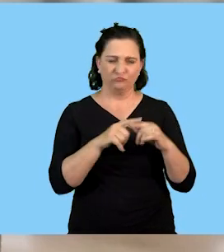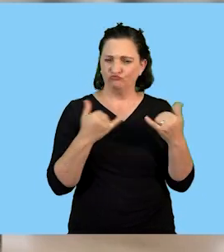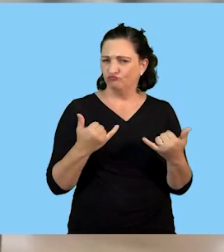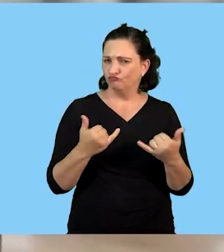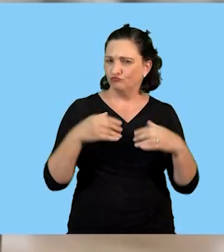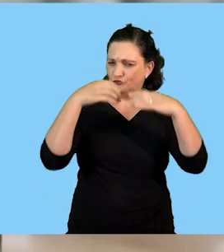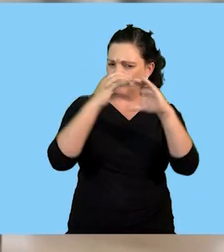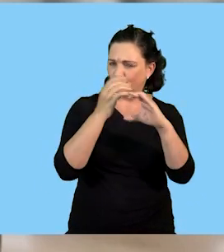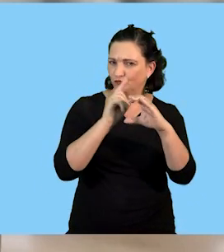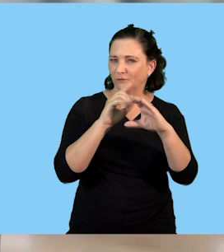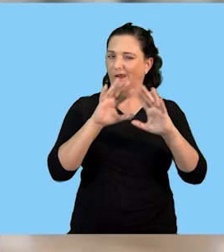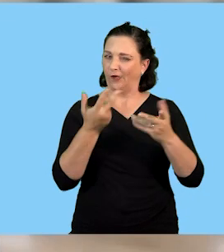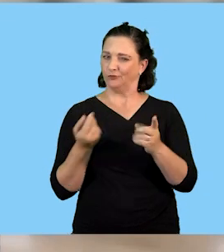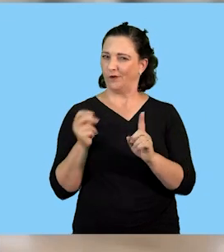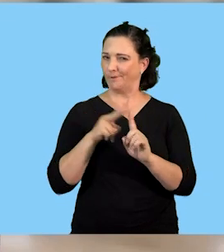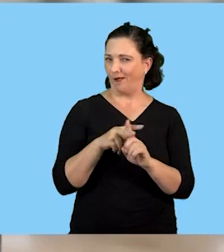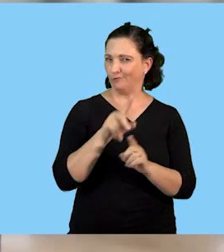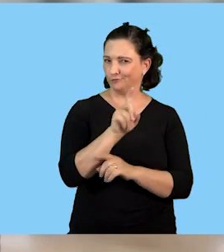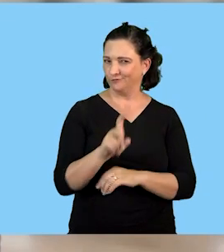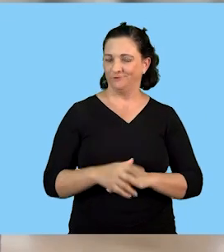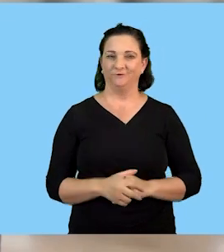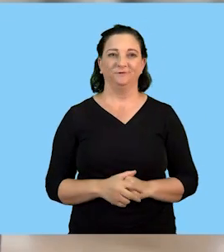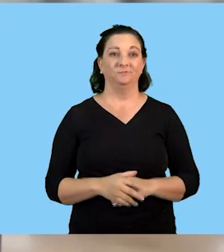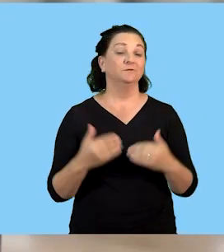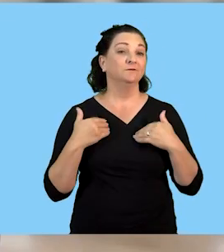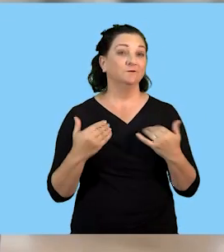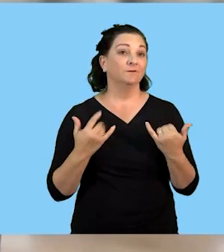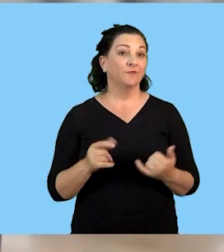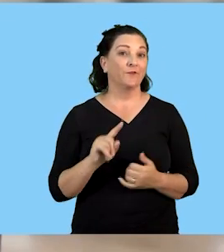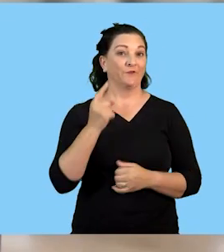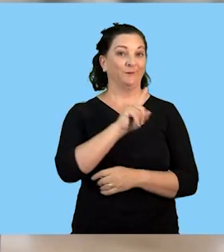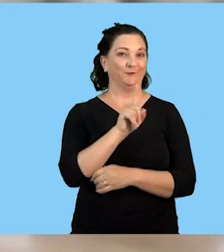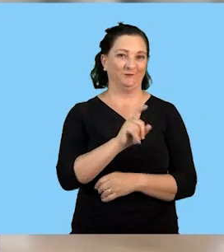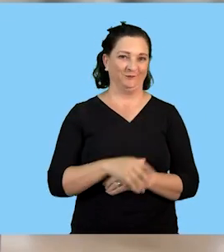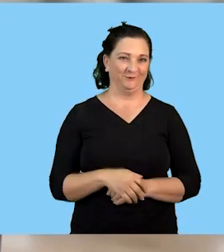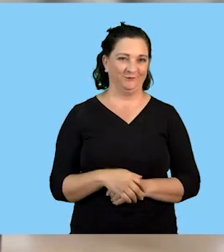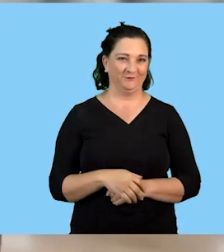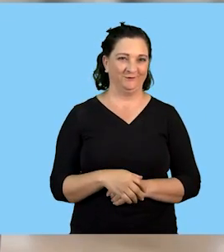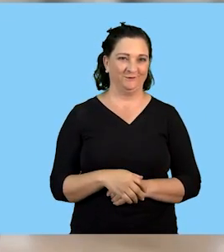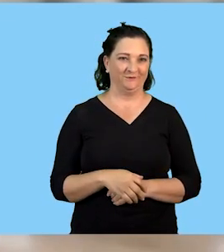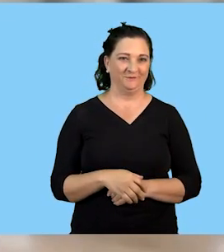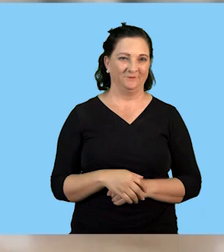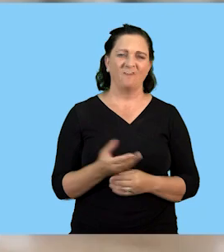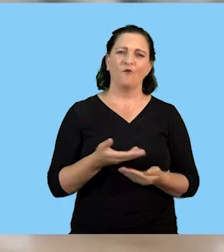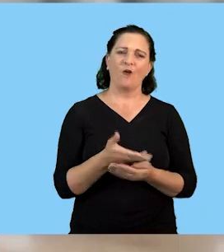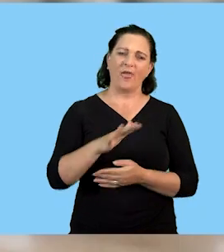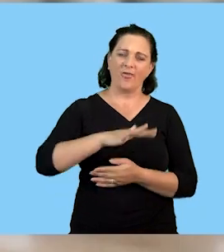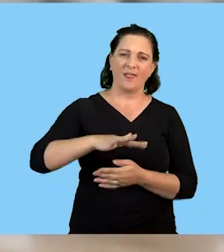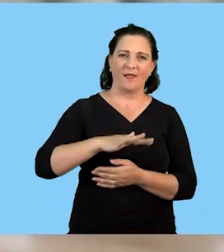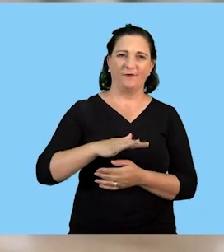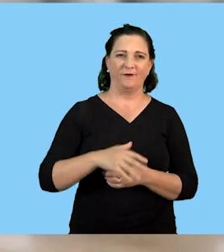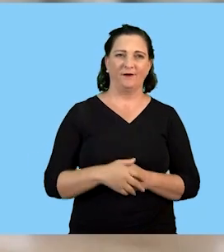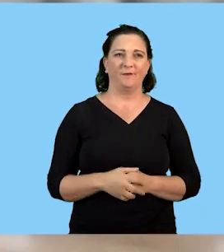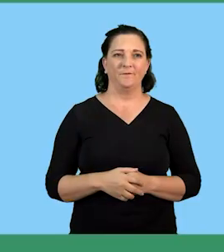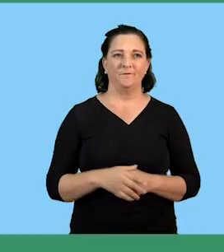today we'll be focusing on the application questions. Right, we'll start with the first question, which is scenario based. It